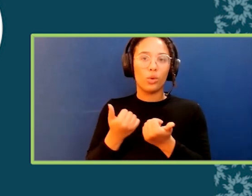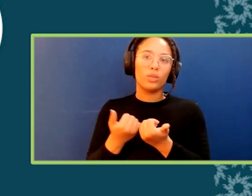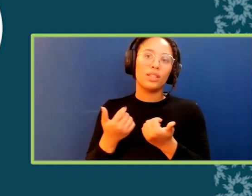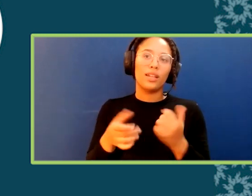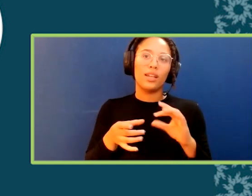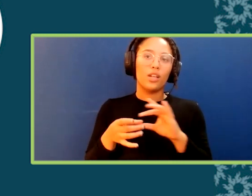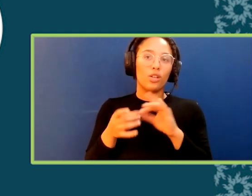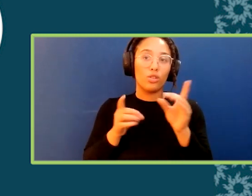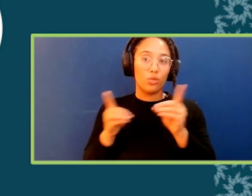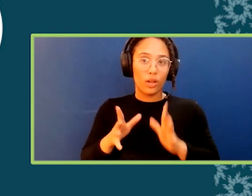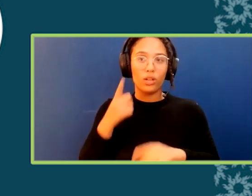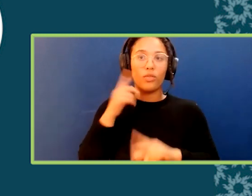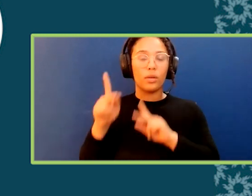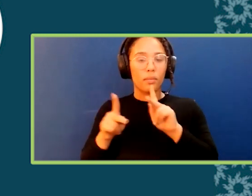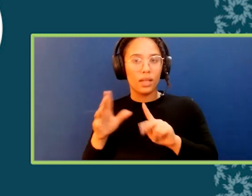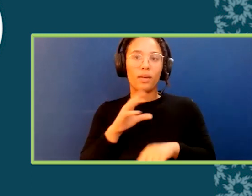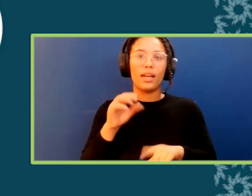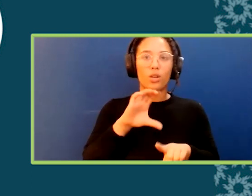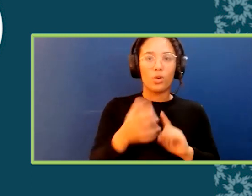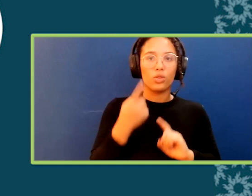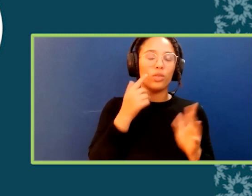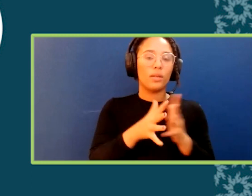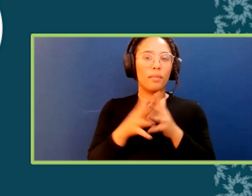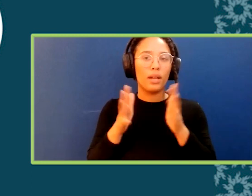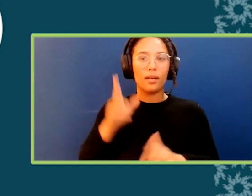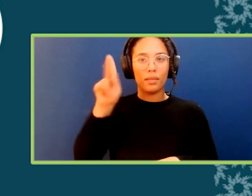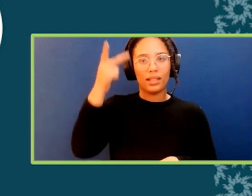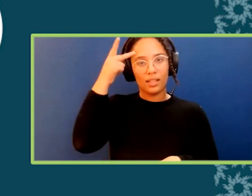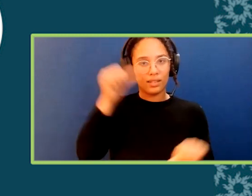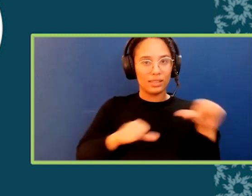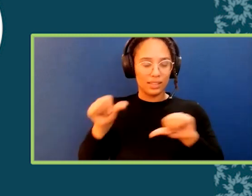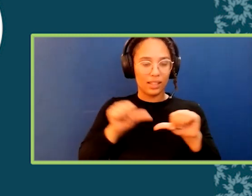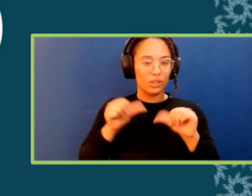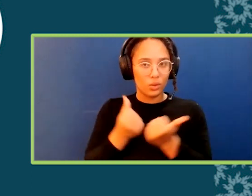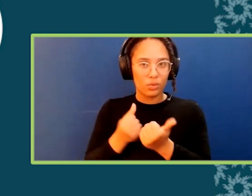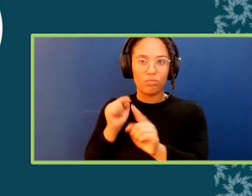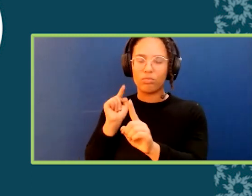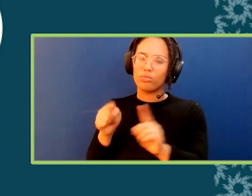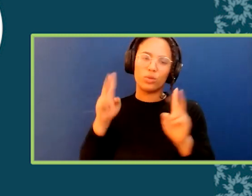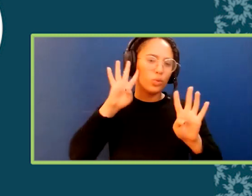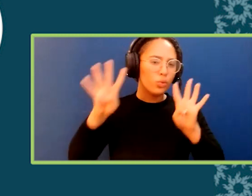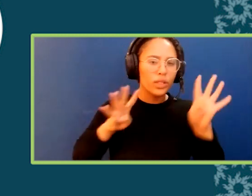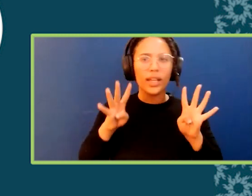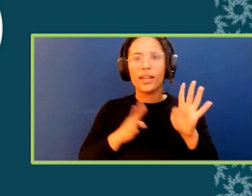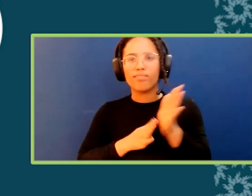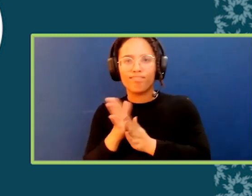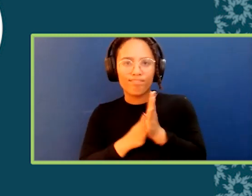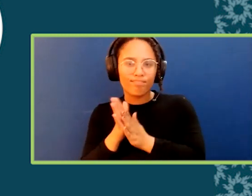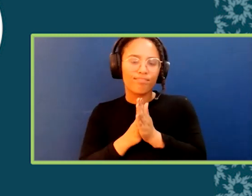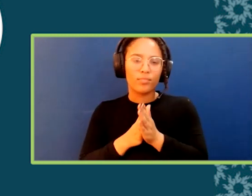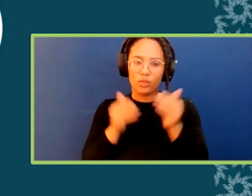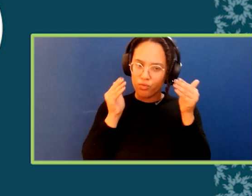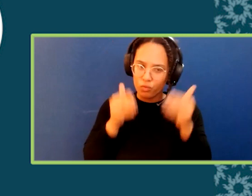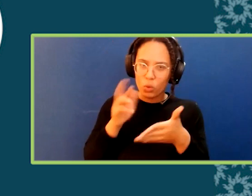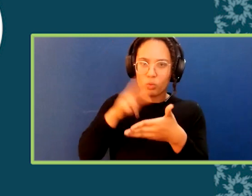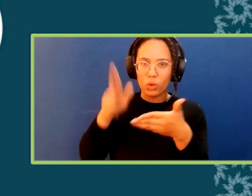Association. Jess is a creative, enthusiastic, results-oriented, and empathetic human resource